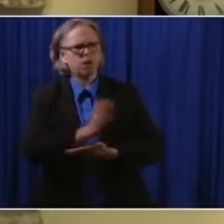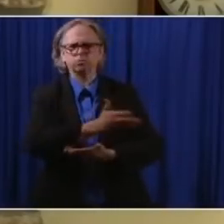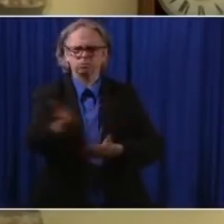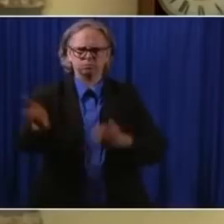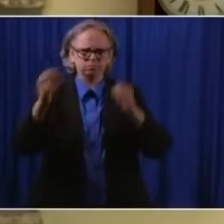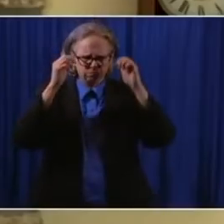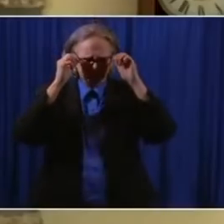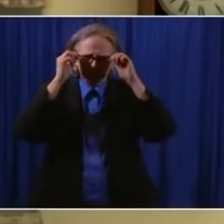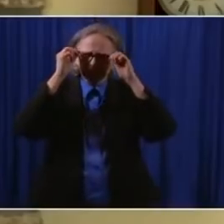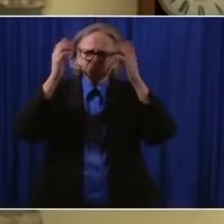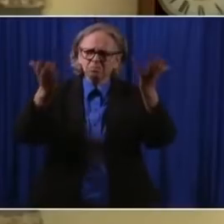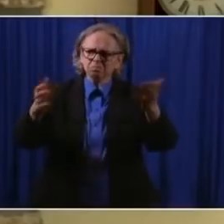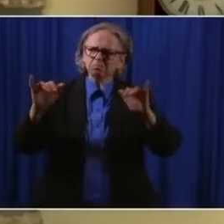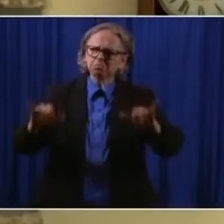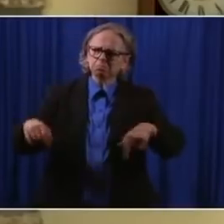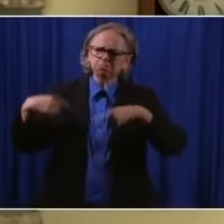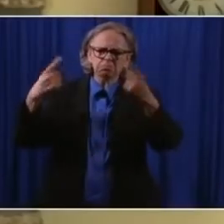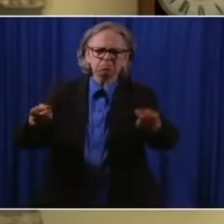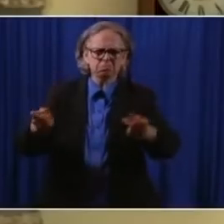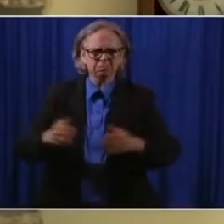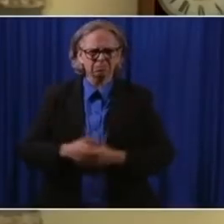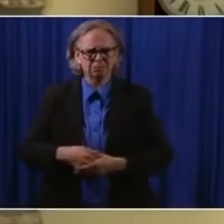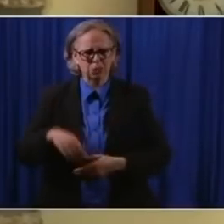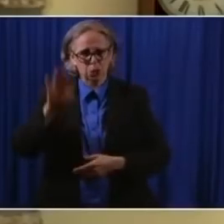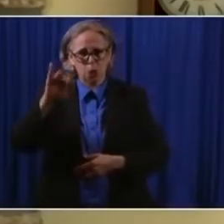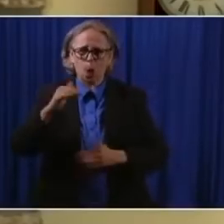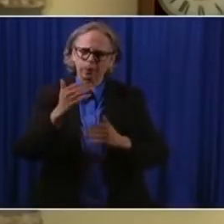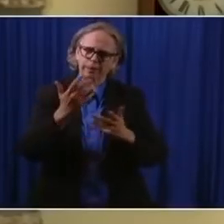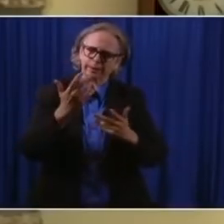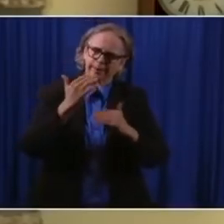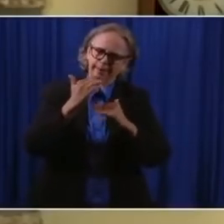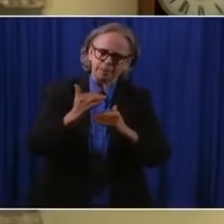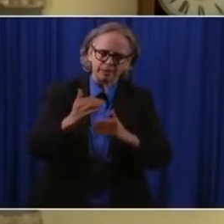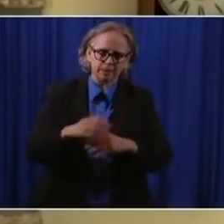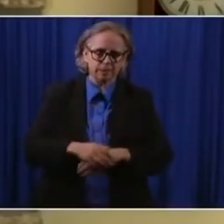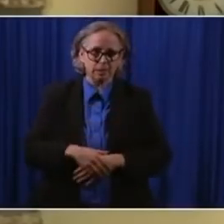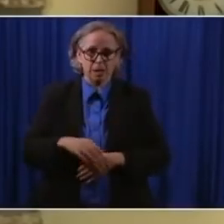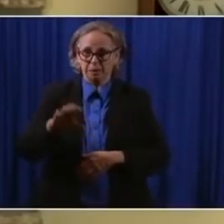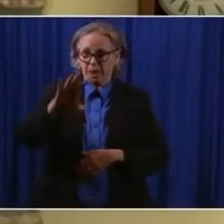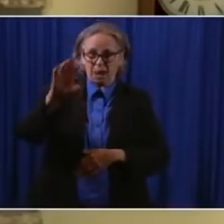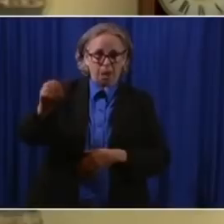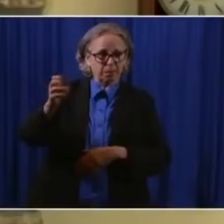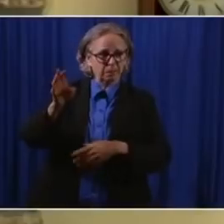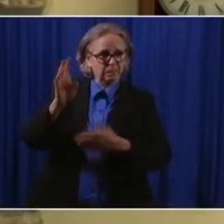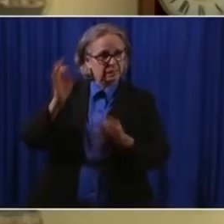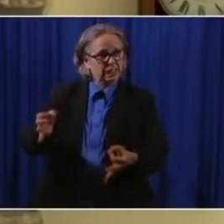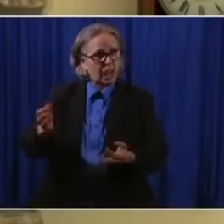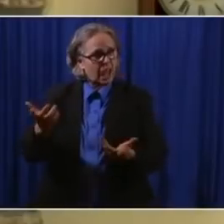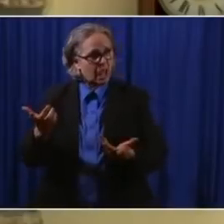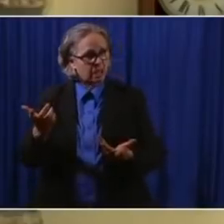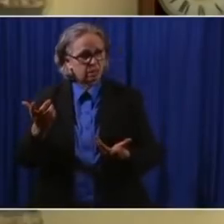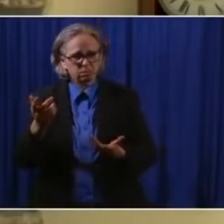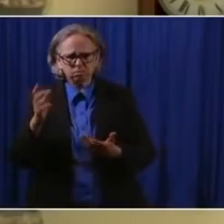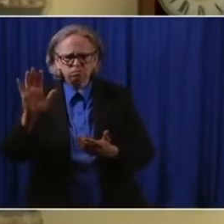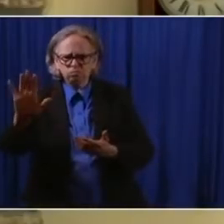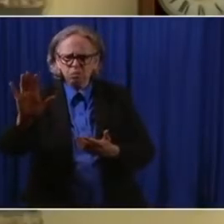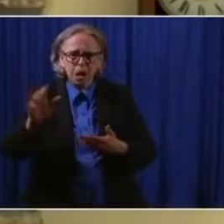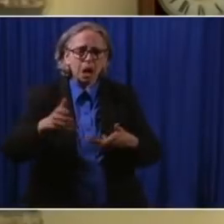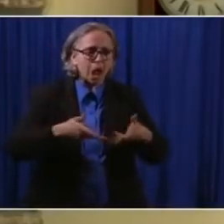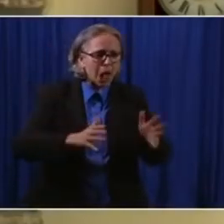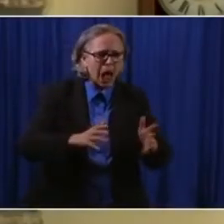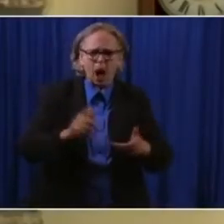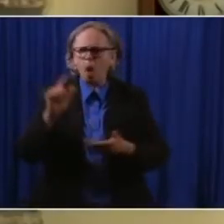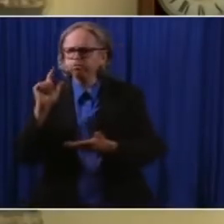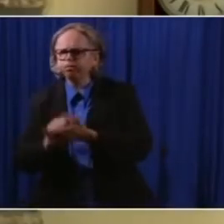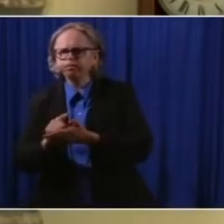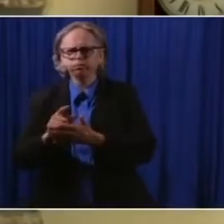limits, and I know legally that a company can control what goes on in their workplace, but I would just think companies should